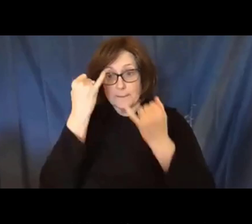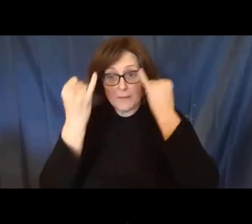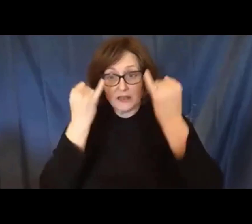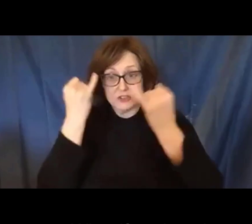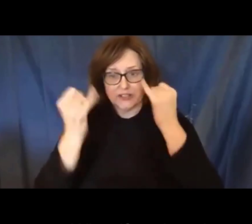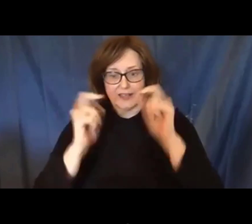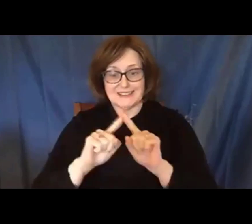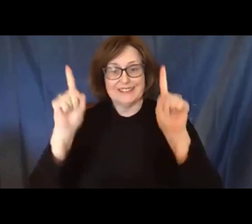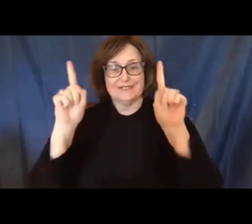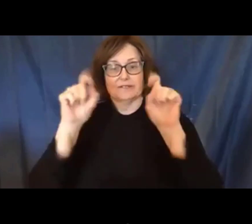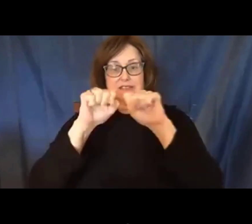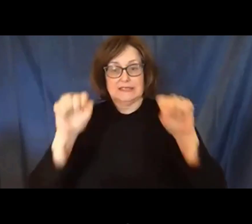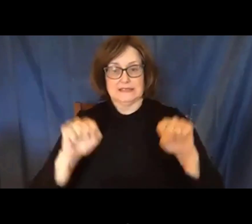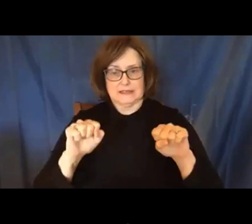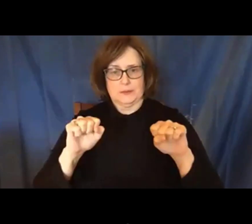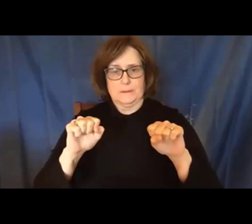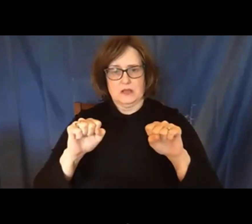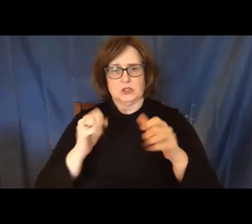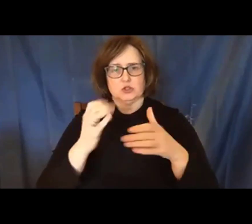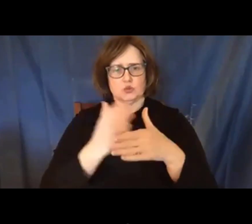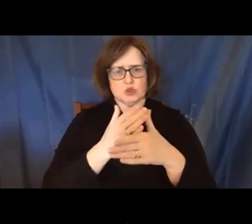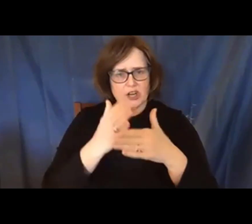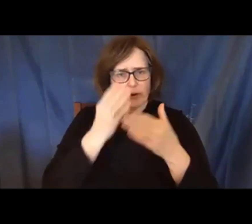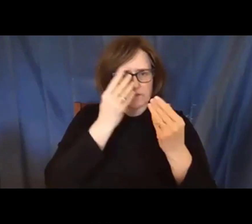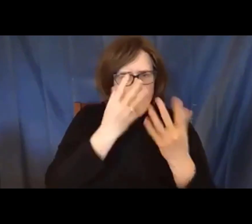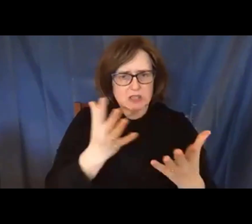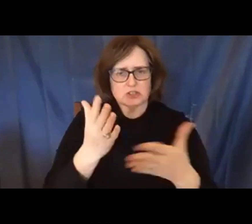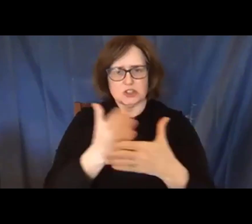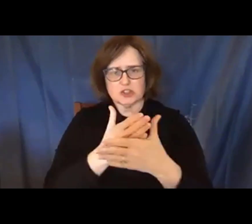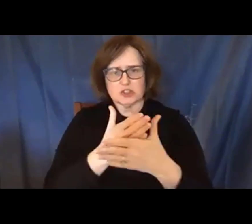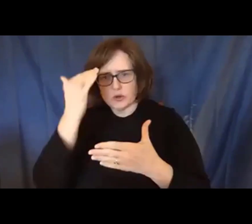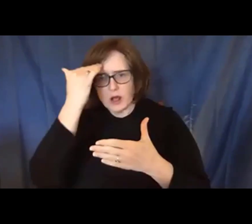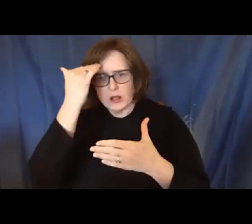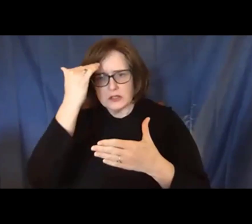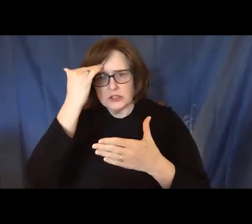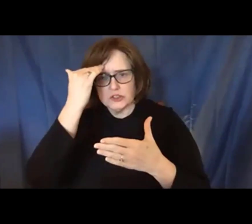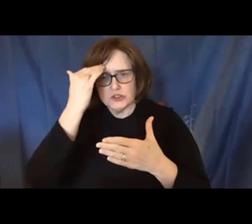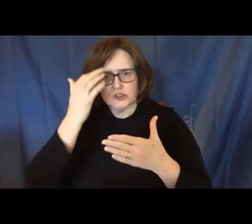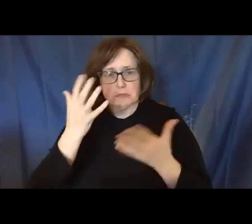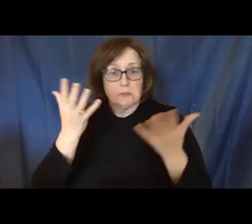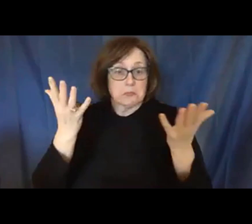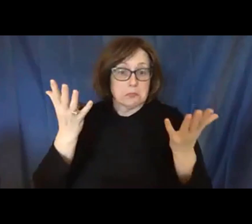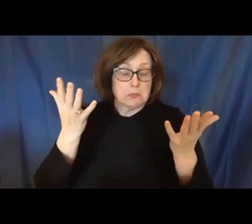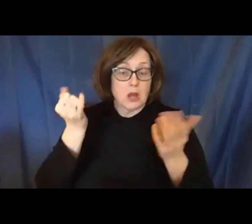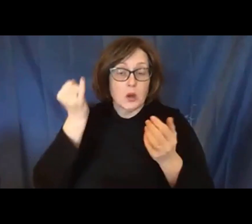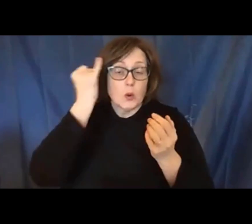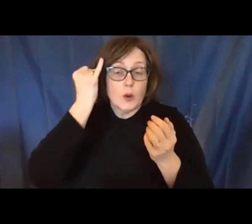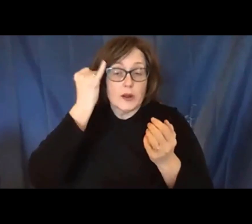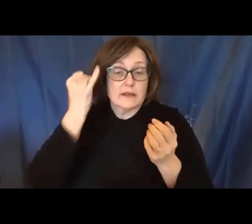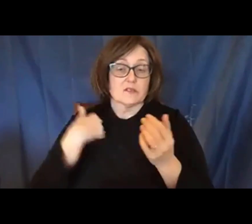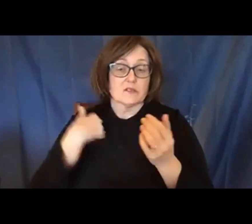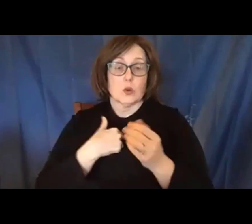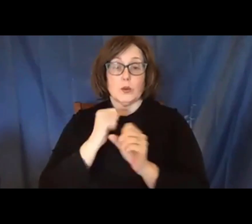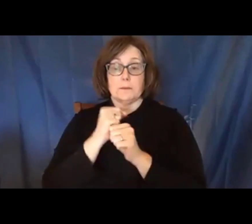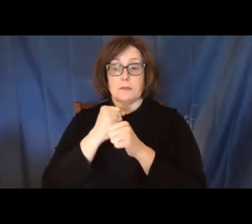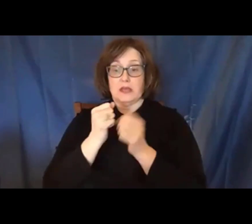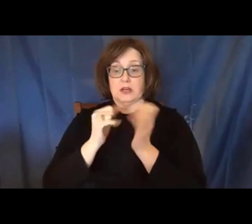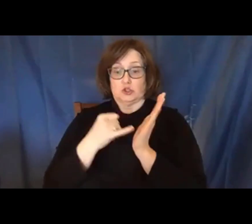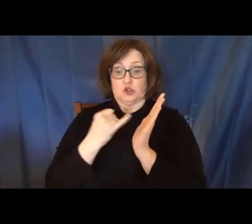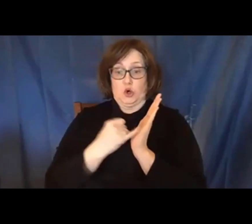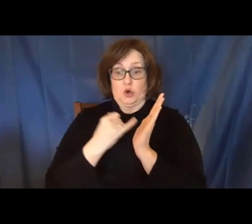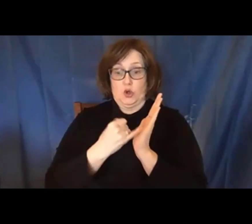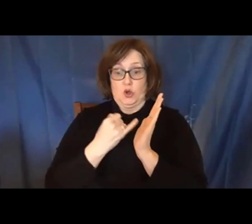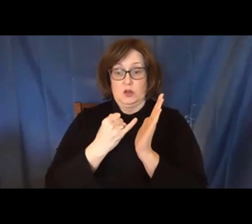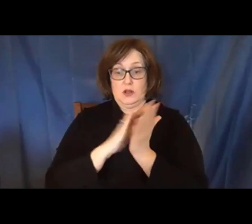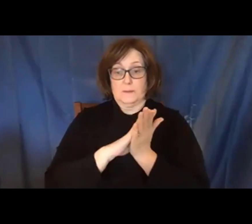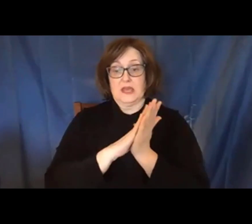for presenting information and sharing knowledge? What would happen if we made a journal a living artifact